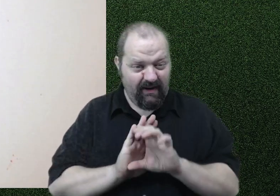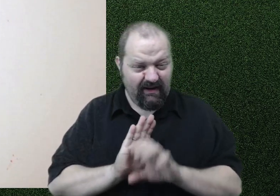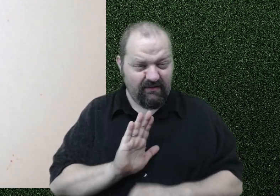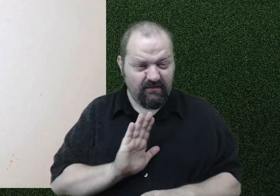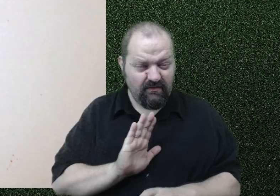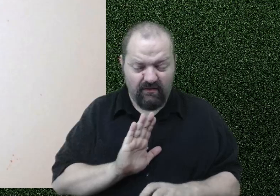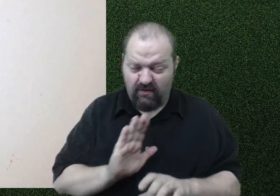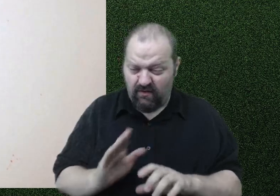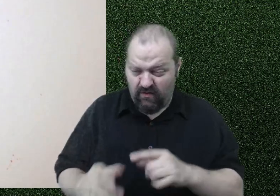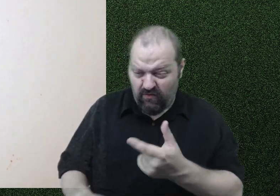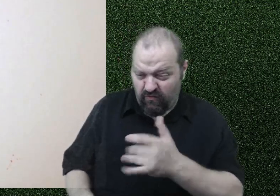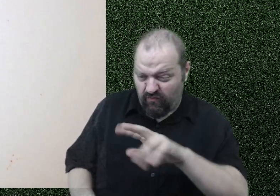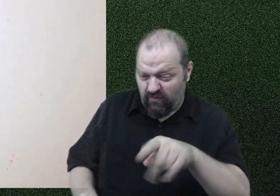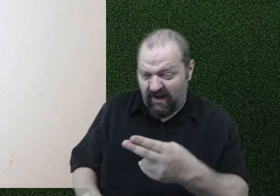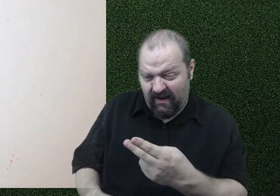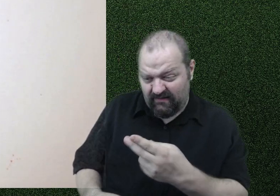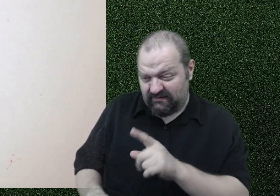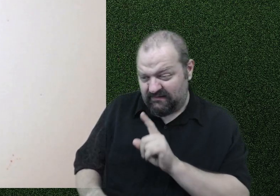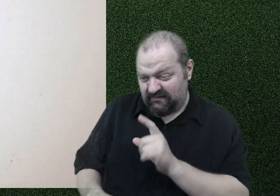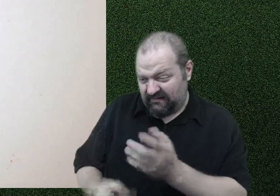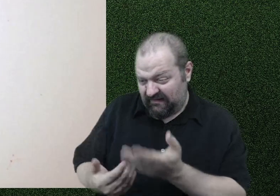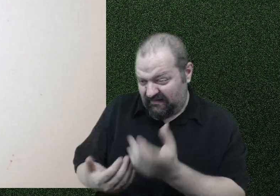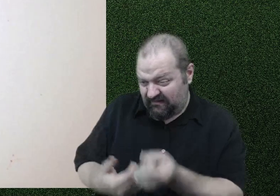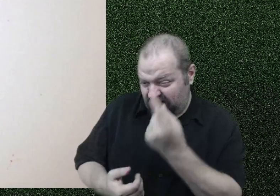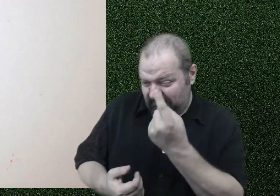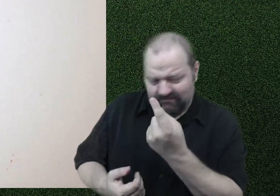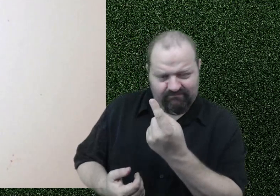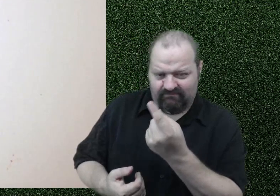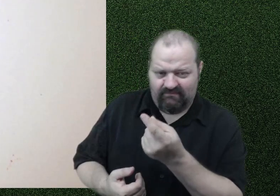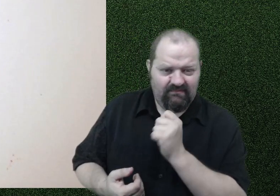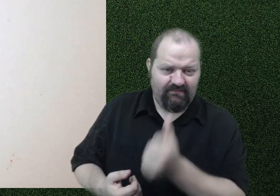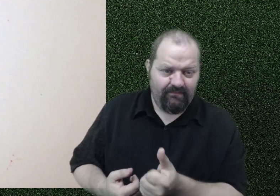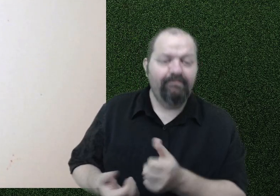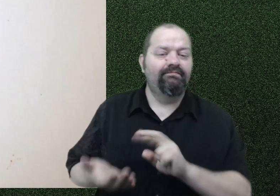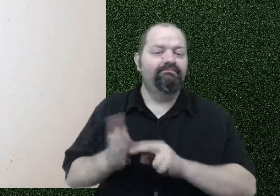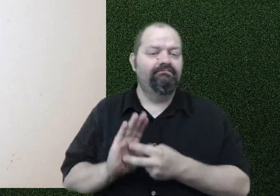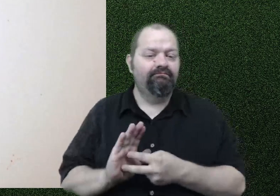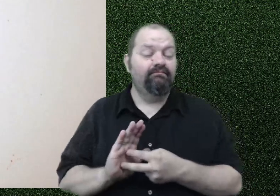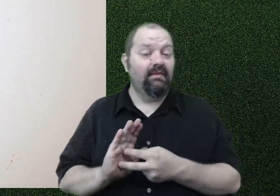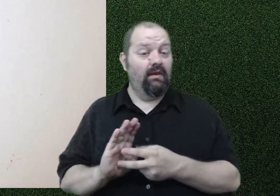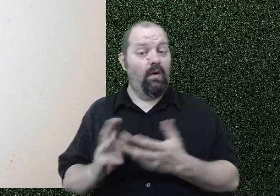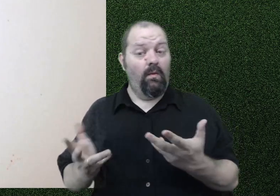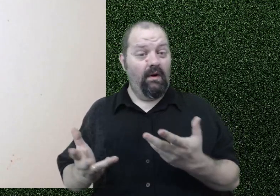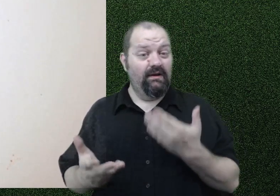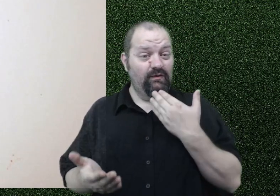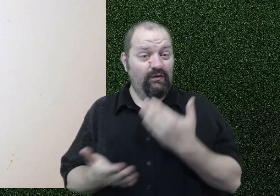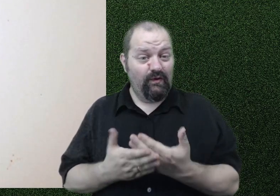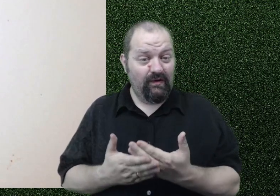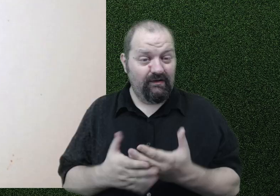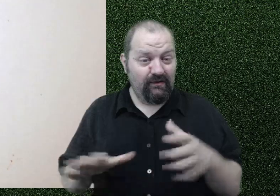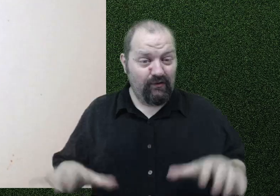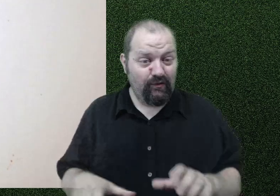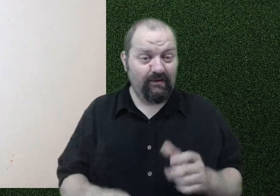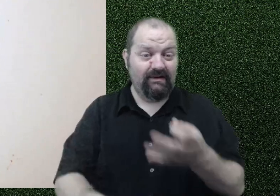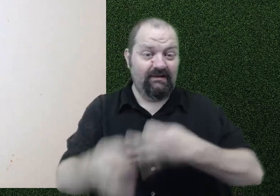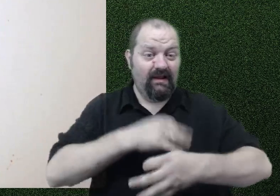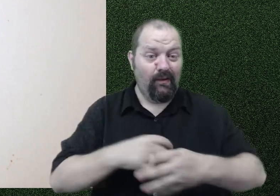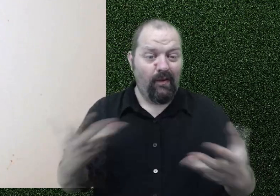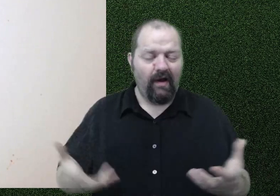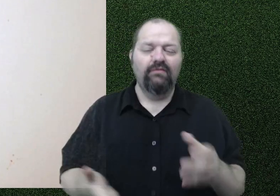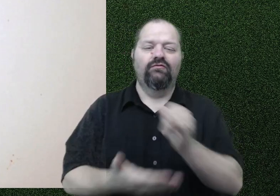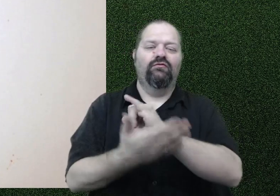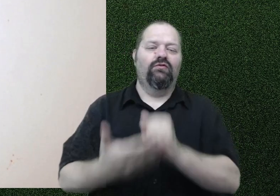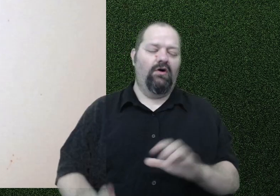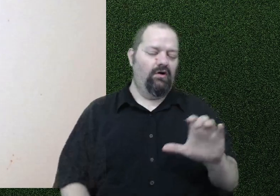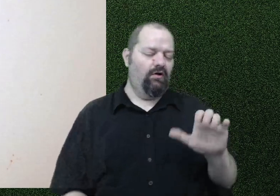graphs aren't very insightful. Since they're not very insightful, it's helpful to just draw a cartoon of this. What do you